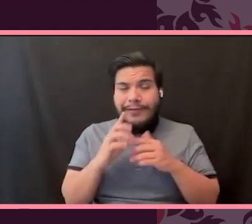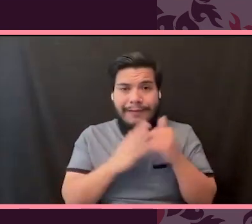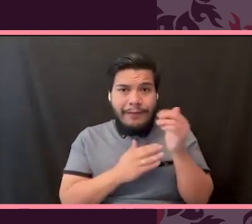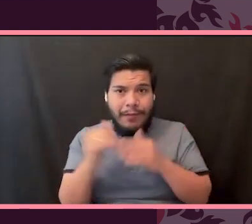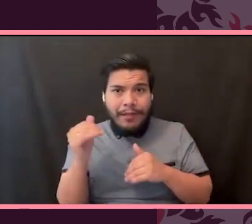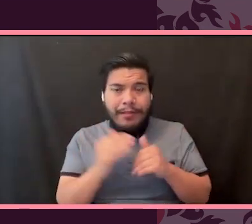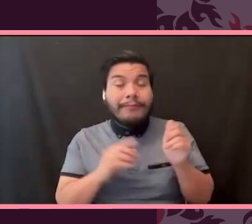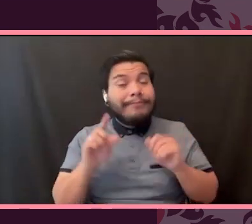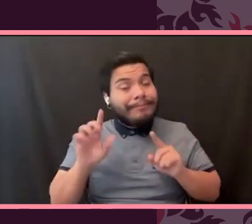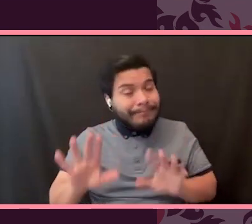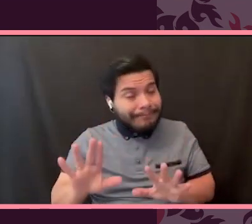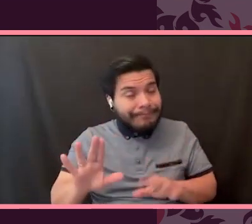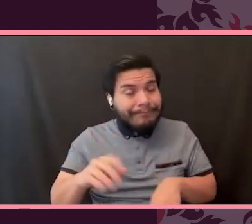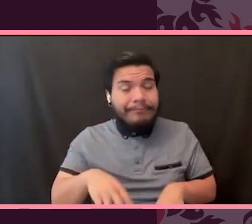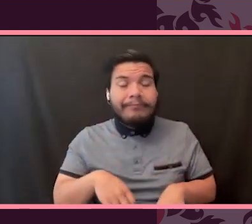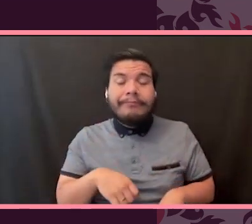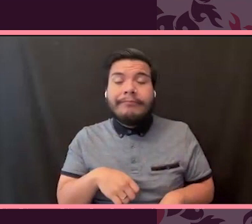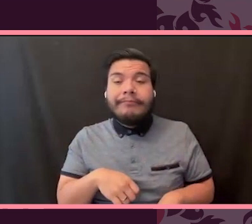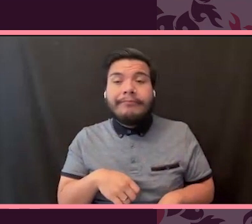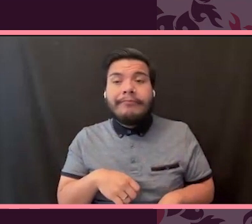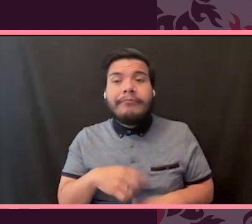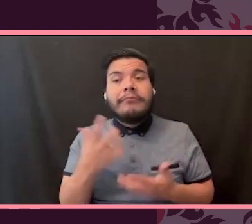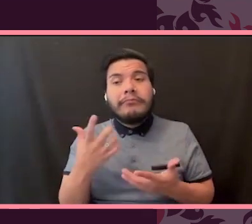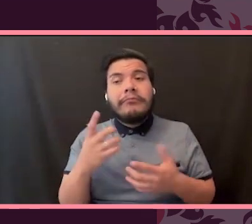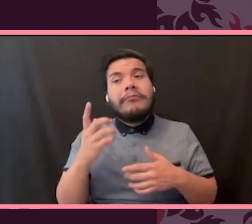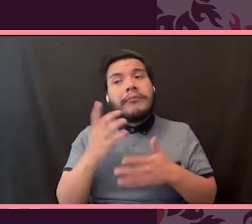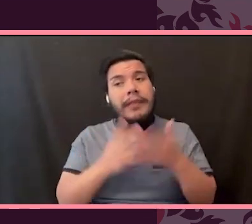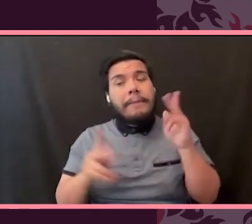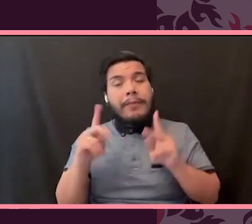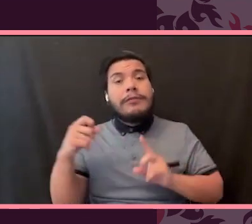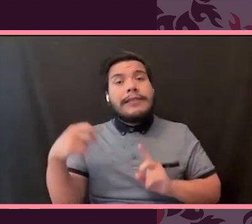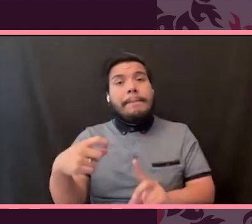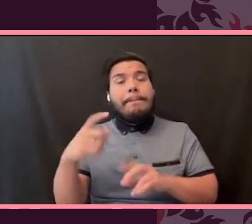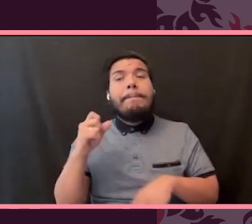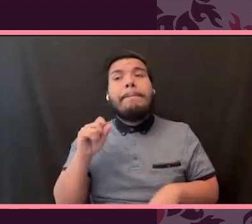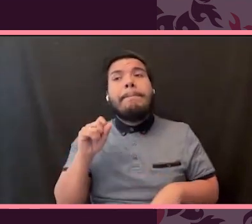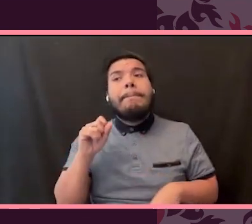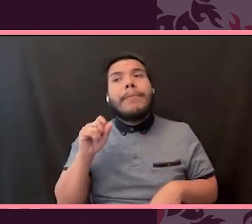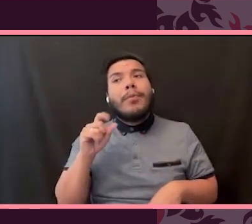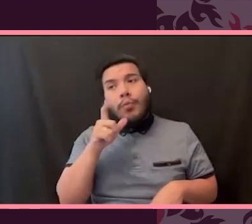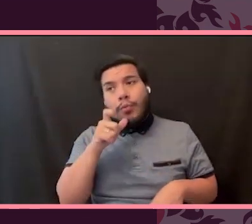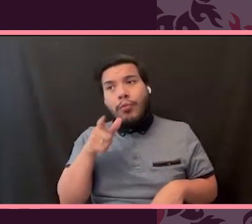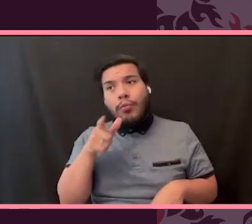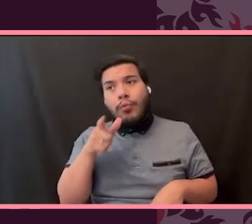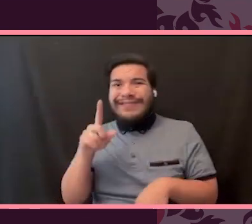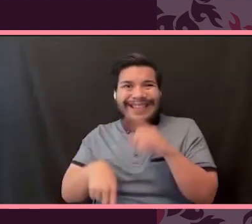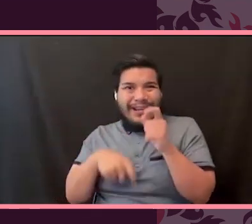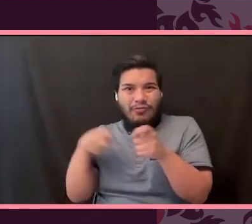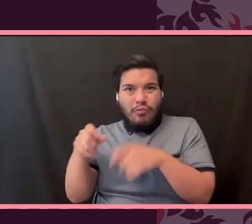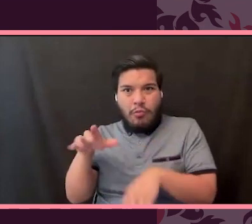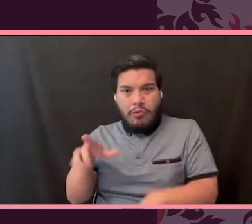But there are some people who stim who can't control it,